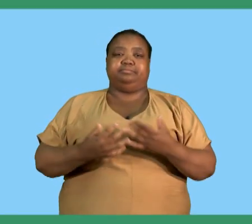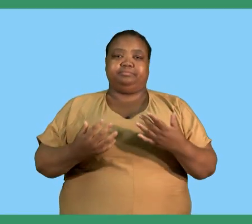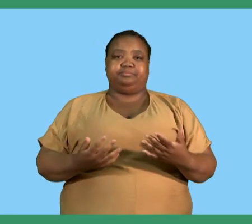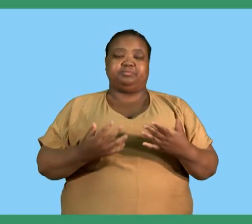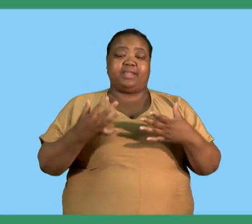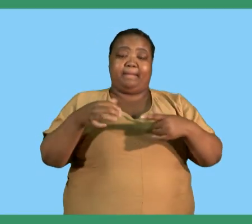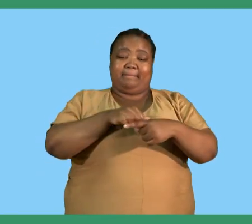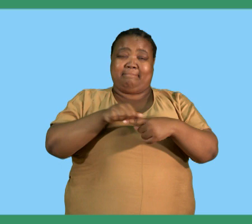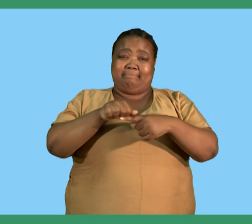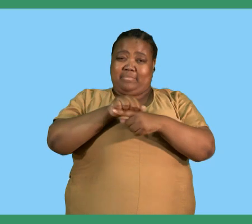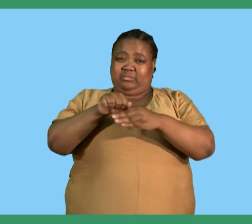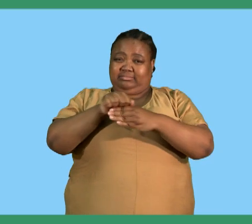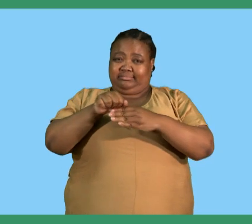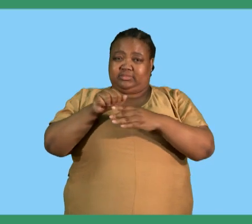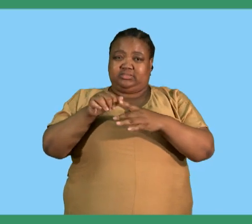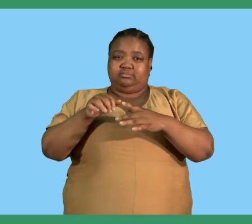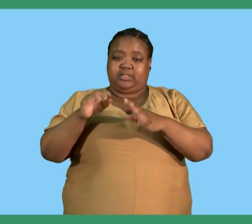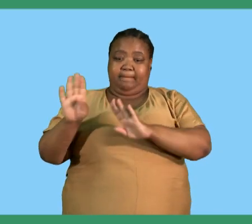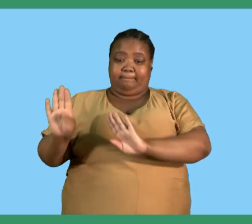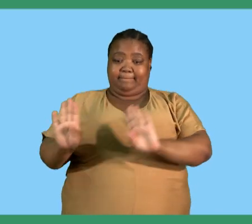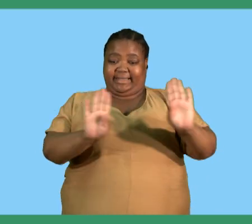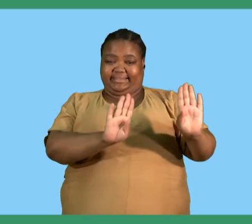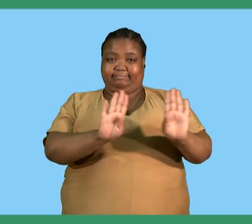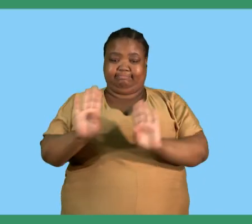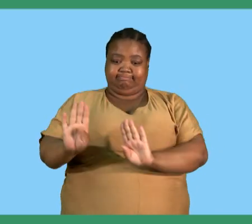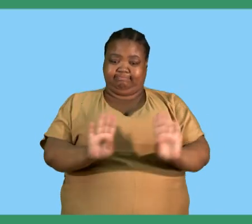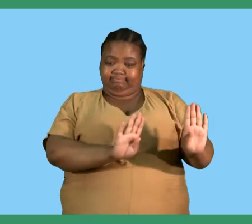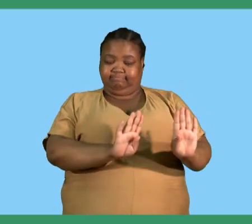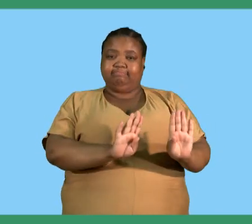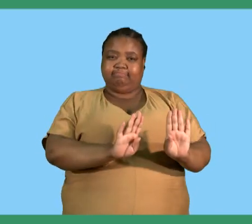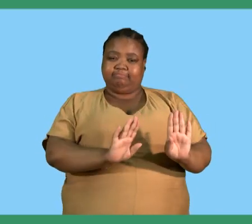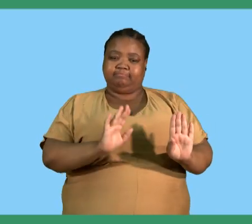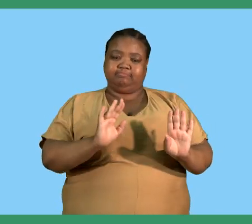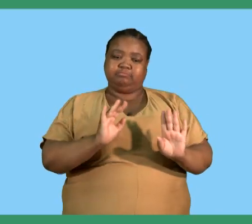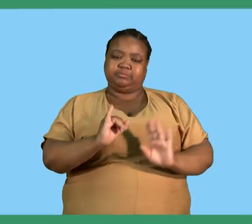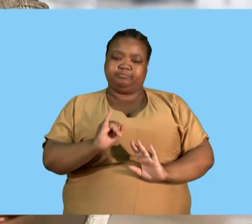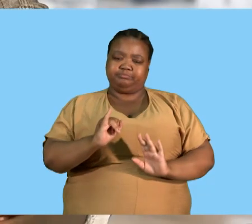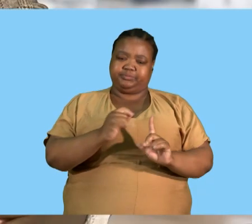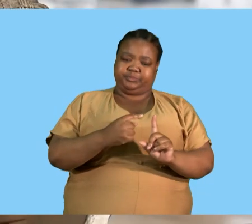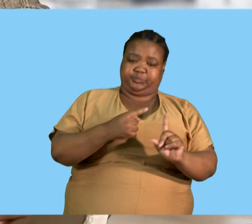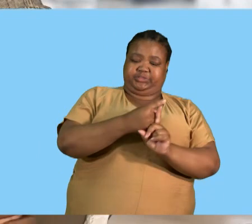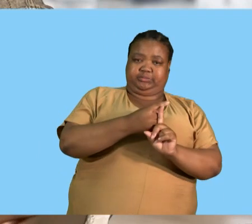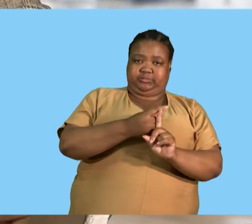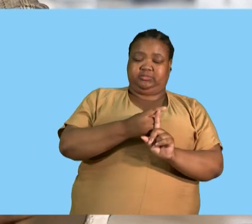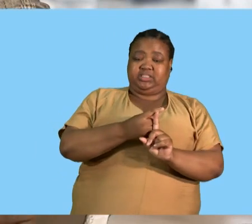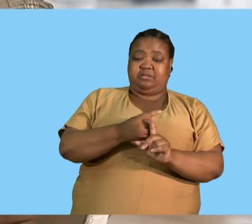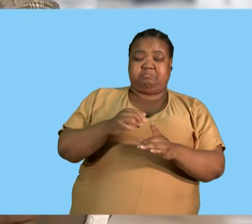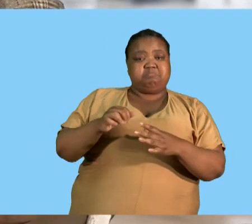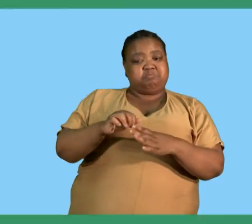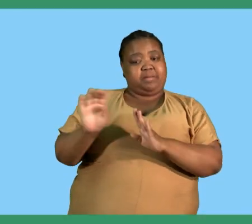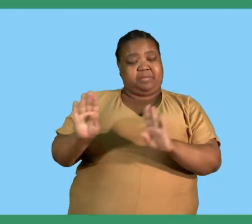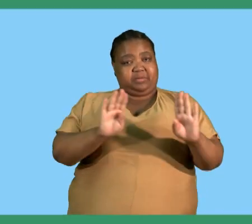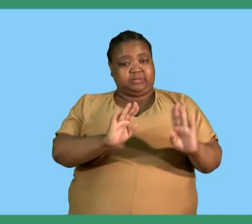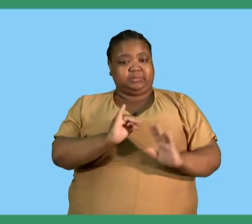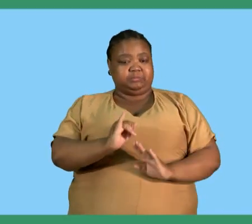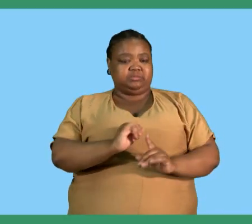unethical behavior. Remember, I said in order for you to be able to understand the challenges and be able to come up with strategies, you should know the definition. So